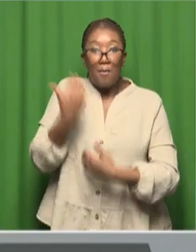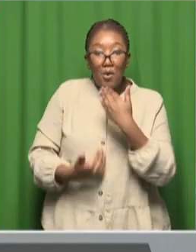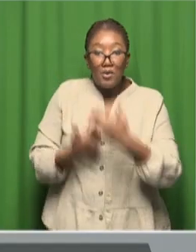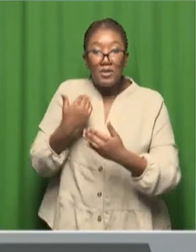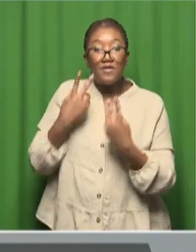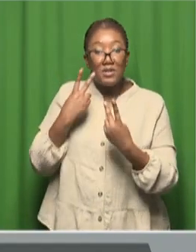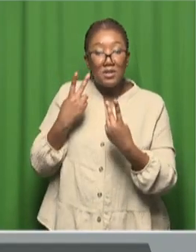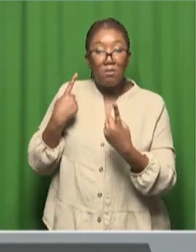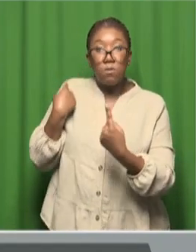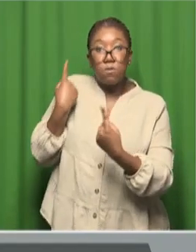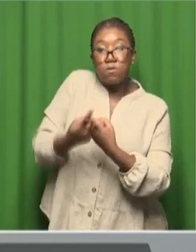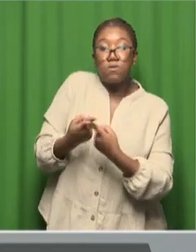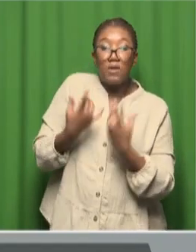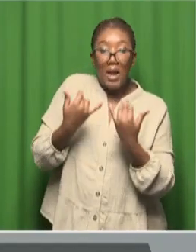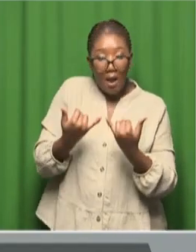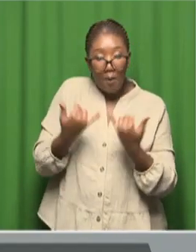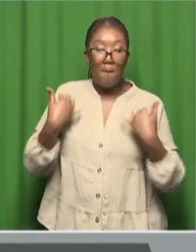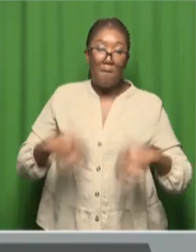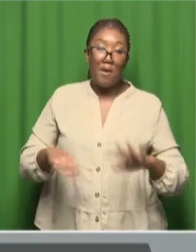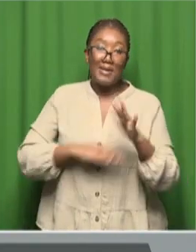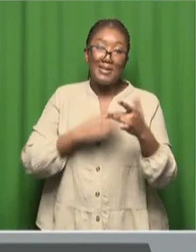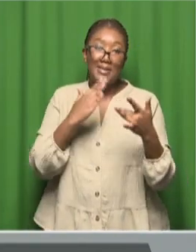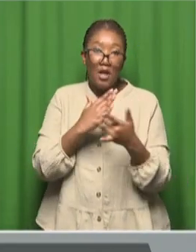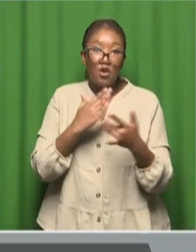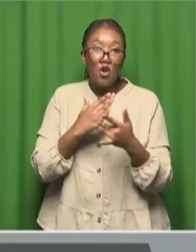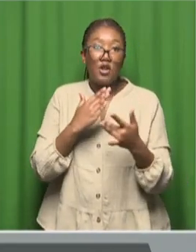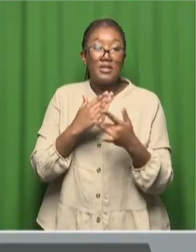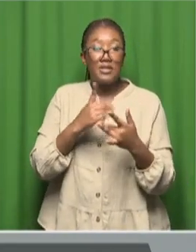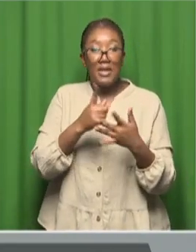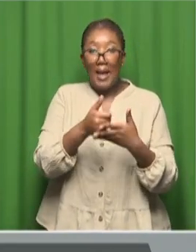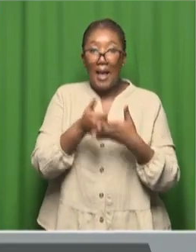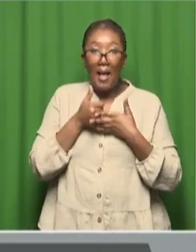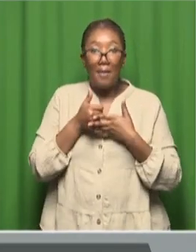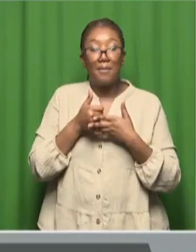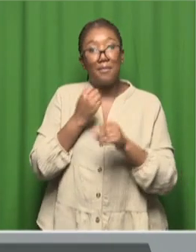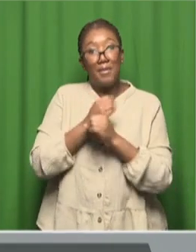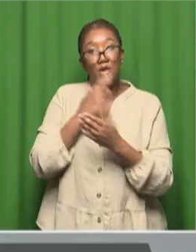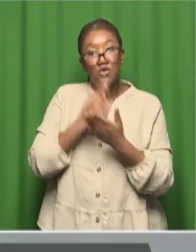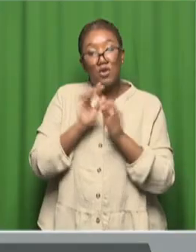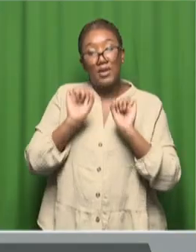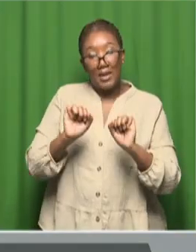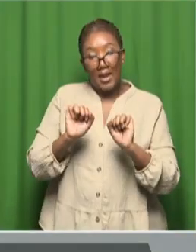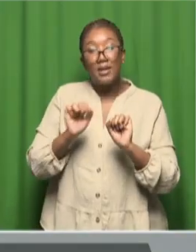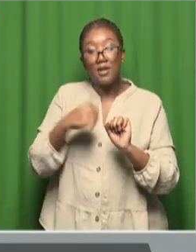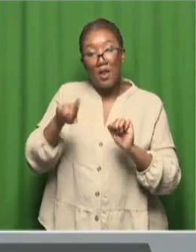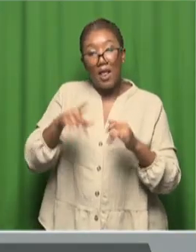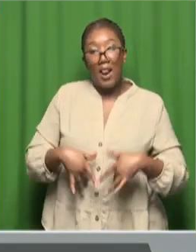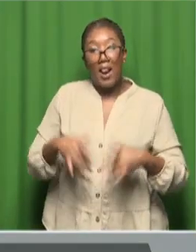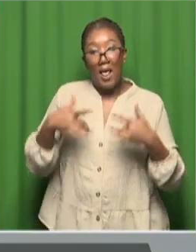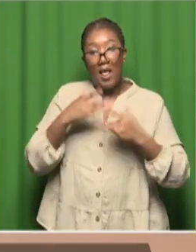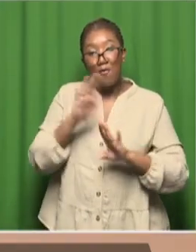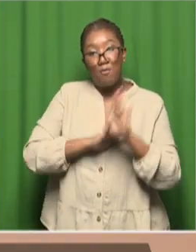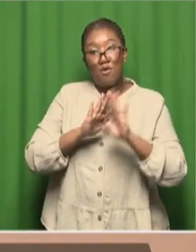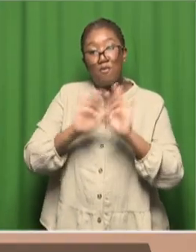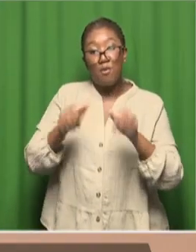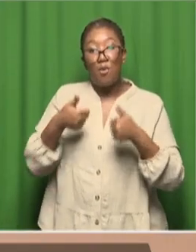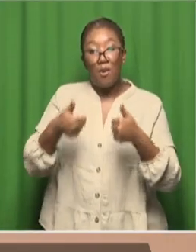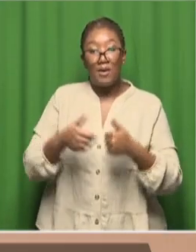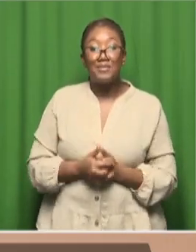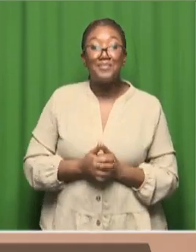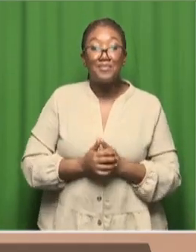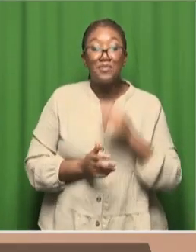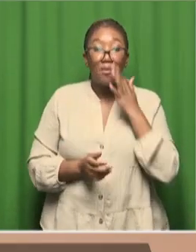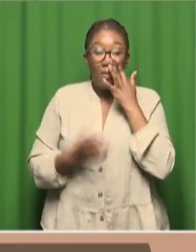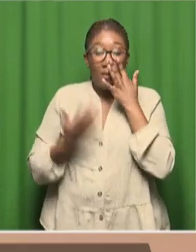still a lot being done. And together with all of these advances, we can truly improve our patients' lives. Amazing. But the reality is